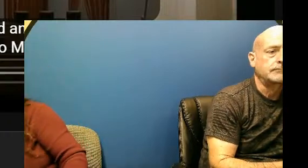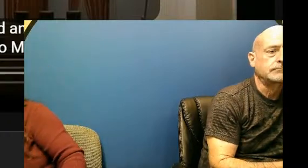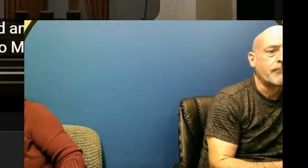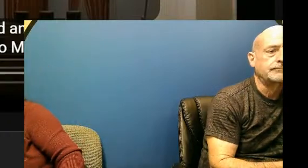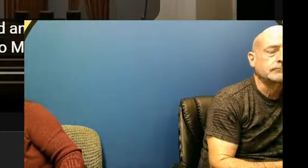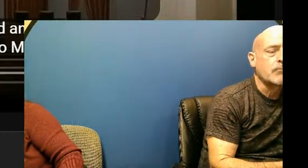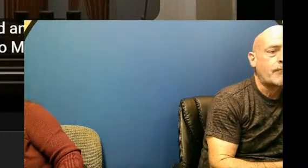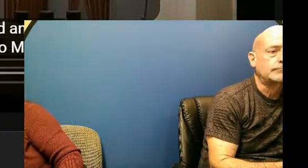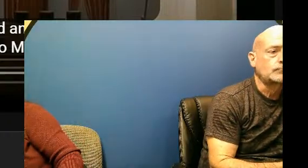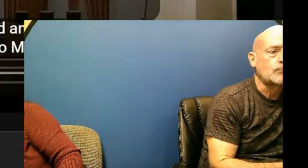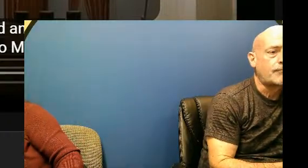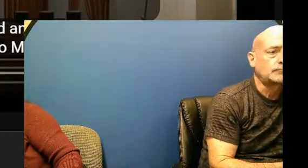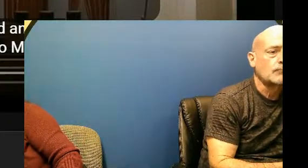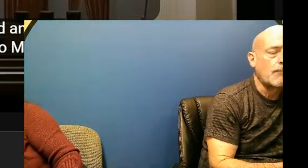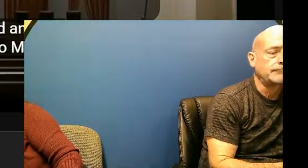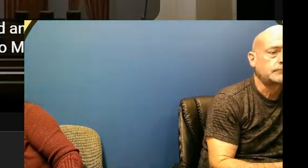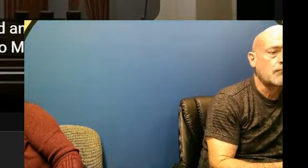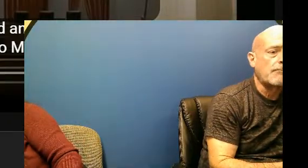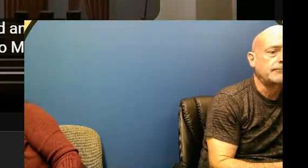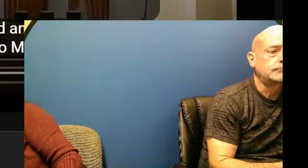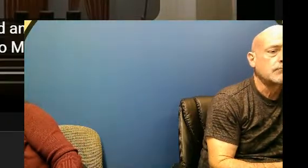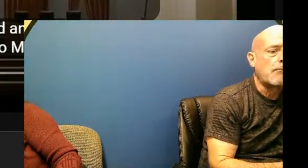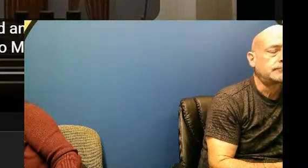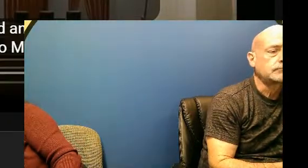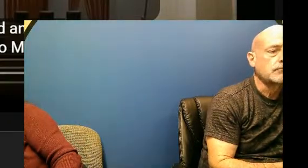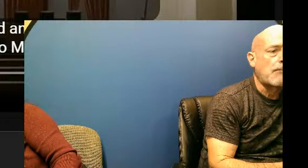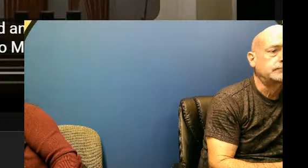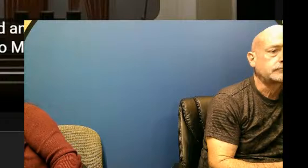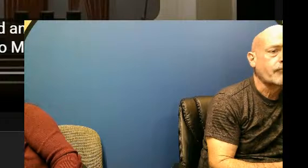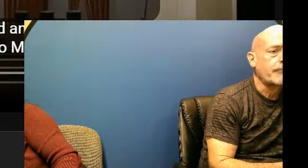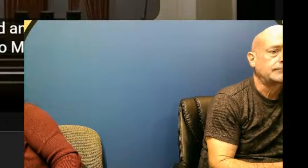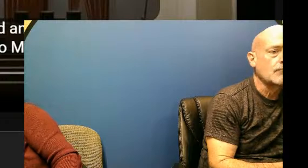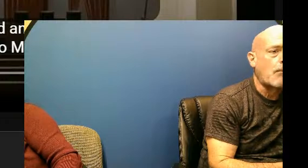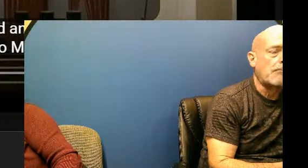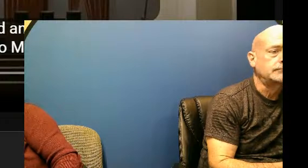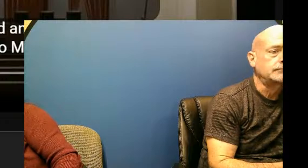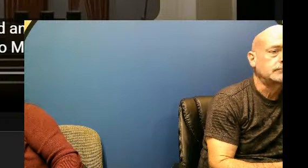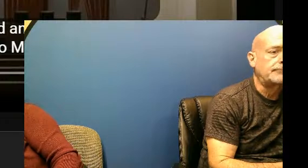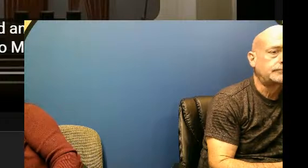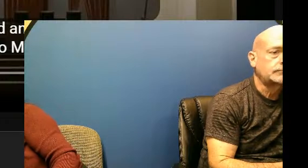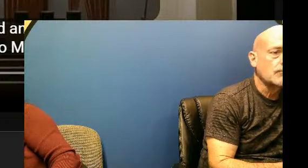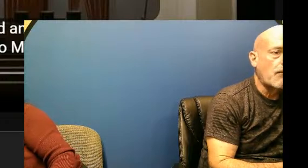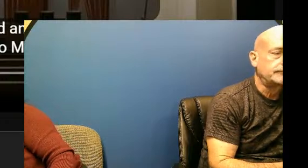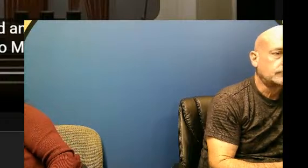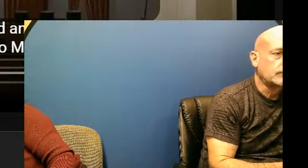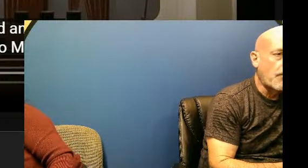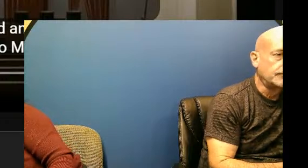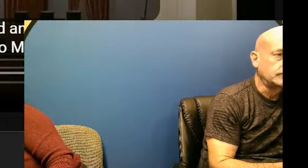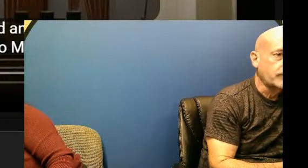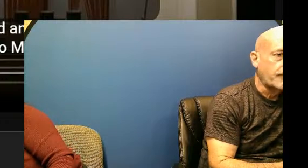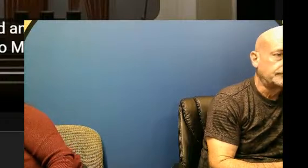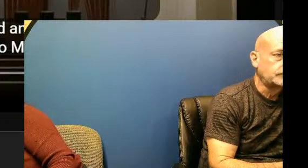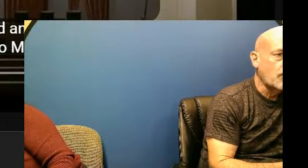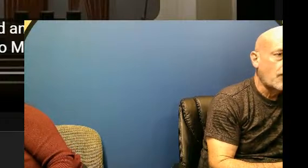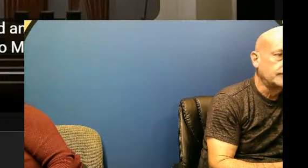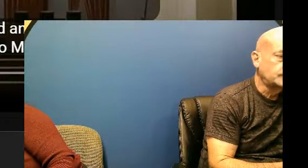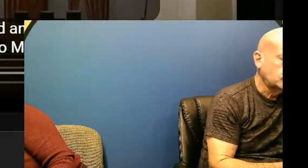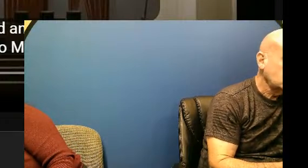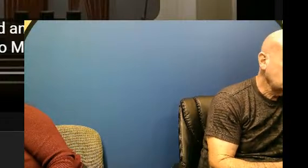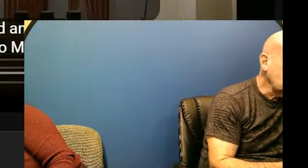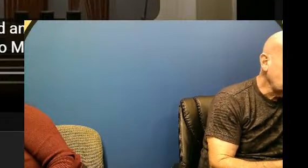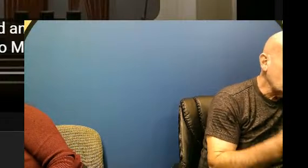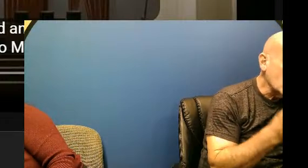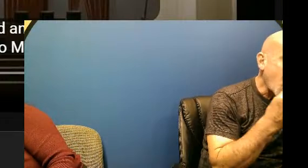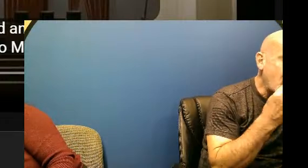has nothing to do with data security. That doesn't itself procure data. That just determines what videos people see on their feed on TikTok. As